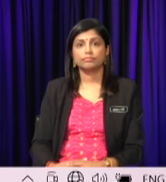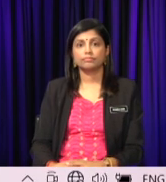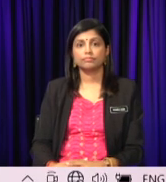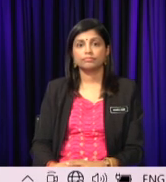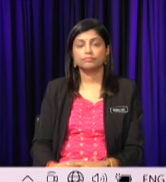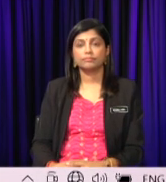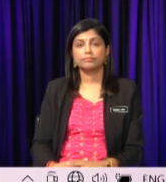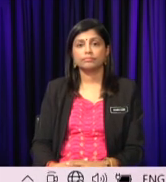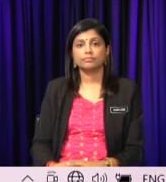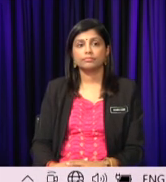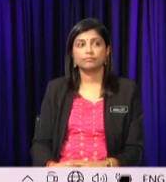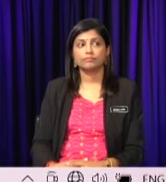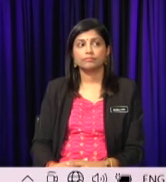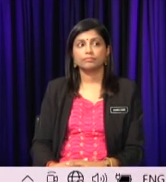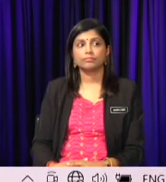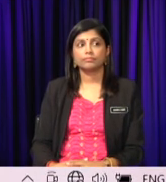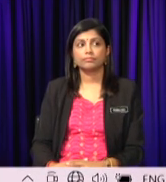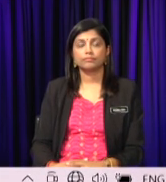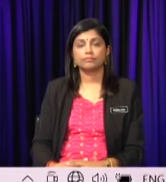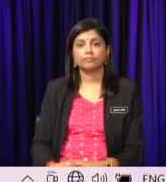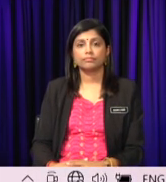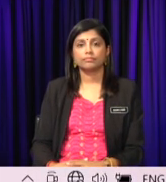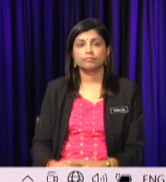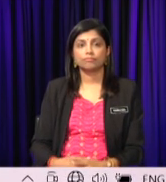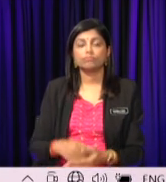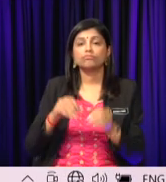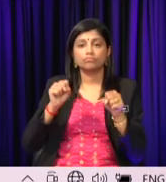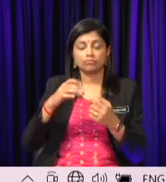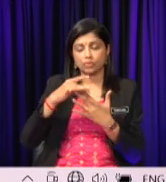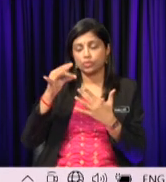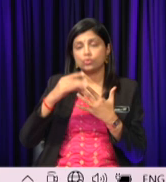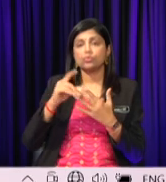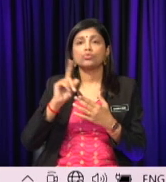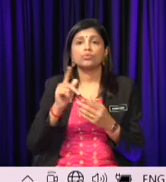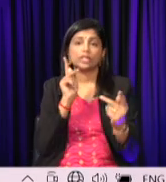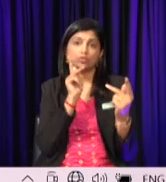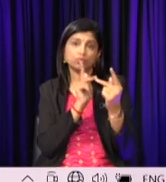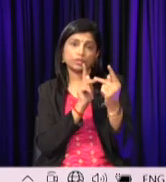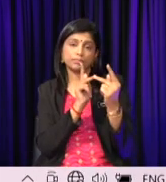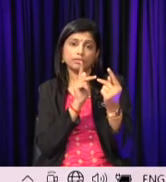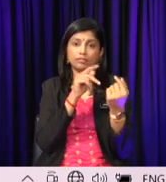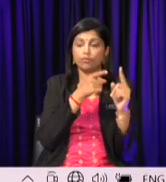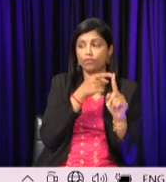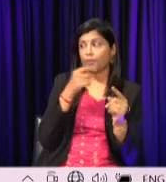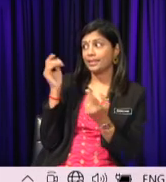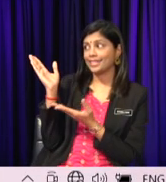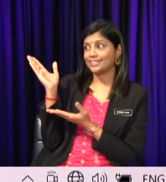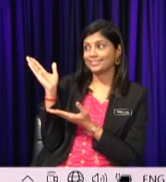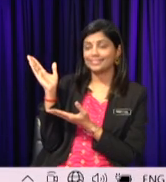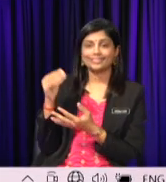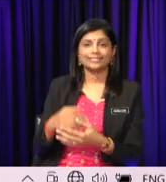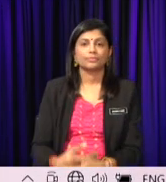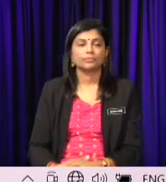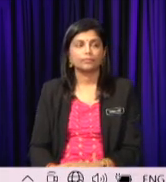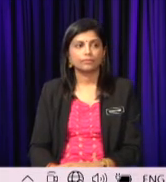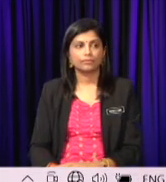make a point, you can say things like, my main point is, okay, give an example. For example, I would like to suggest. And